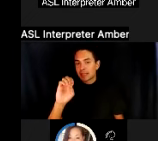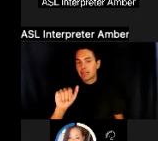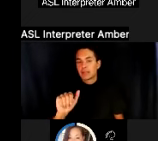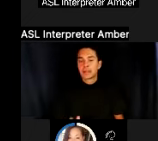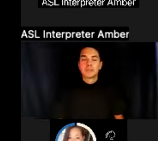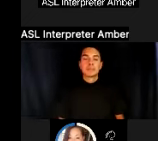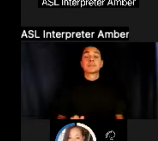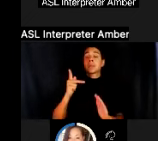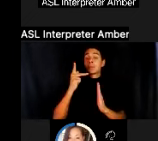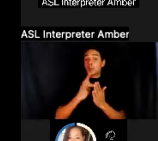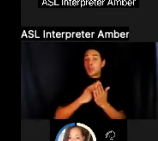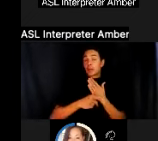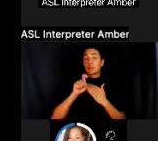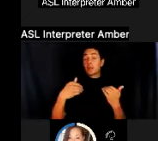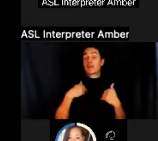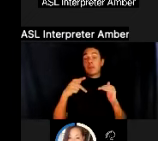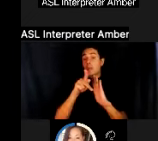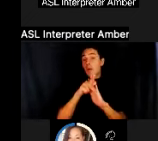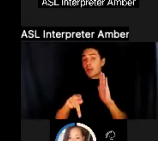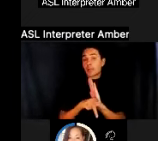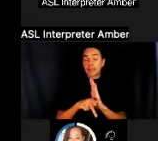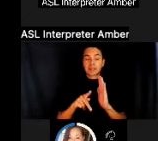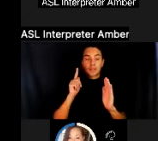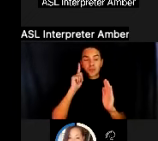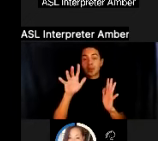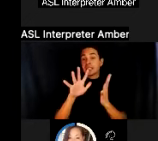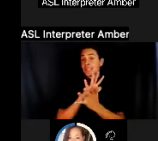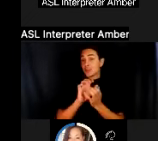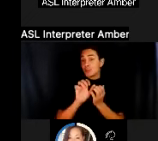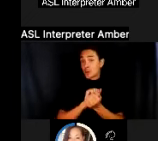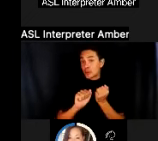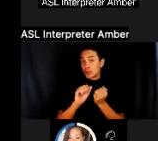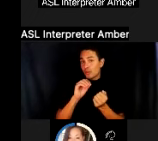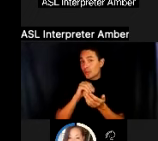Programs should have a policy for the destruction of records.